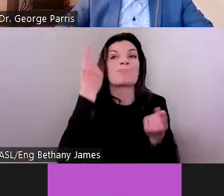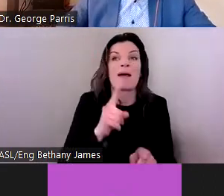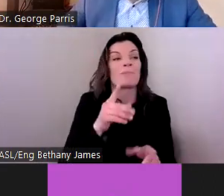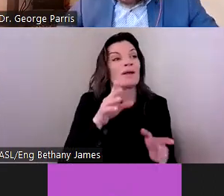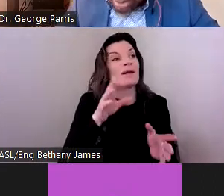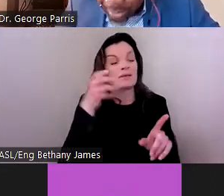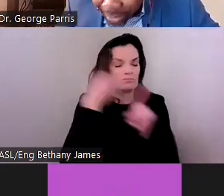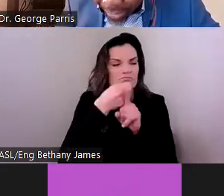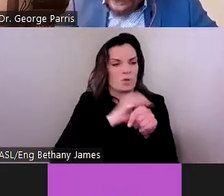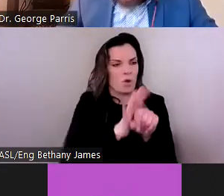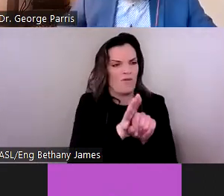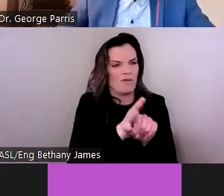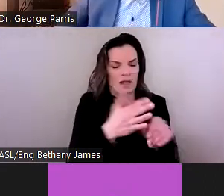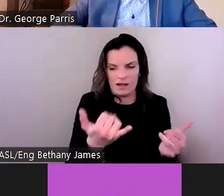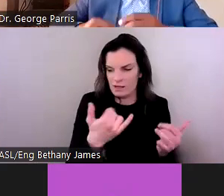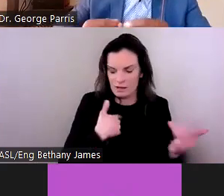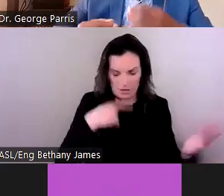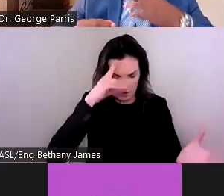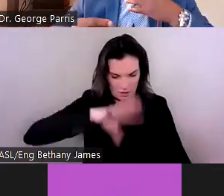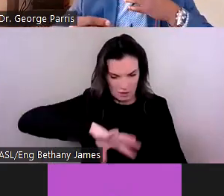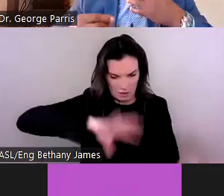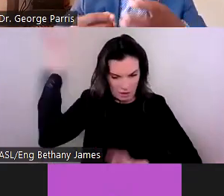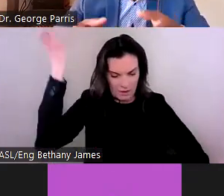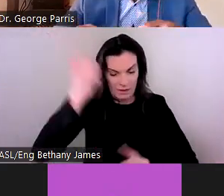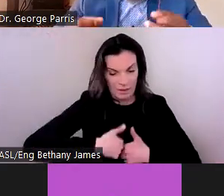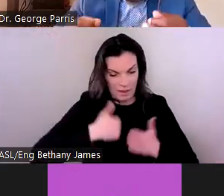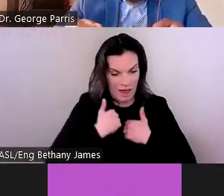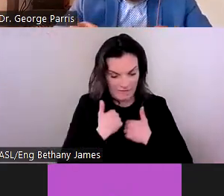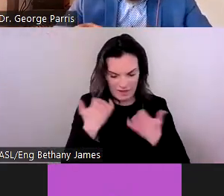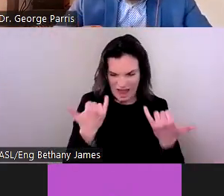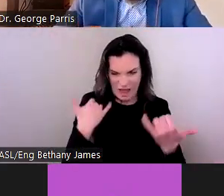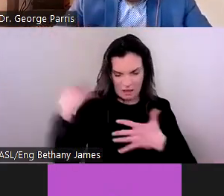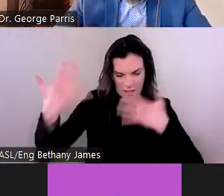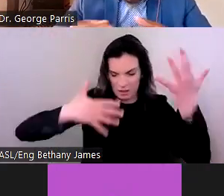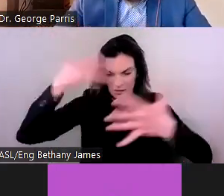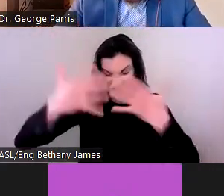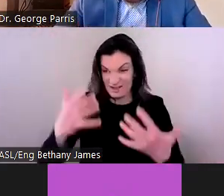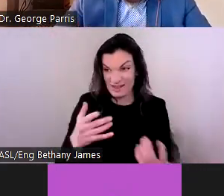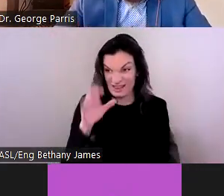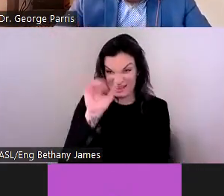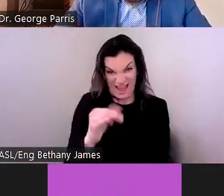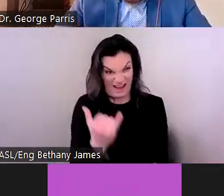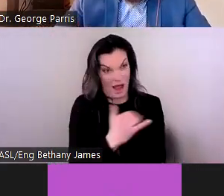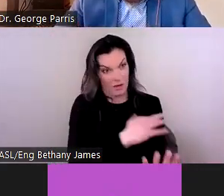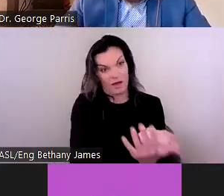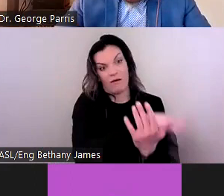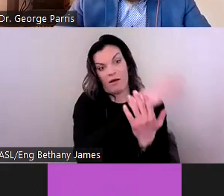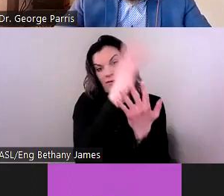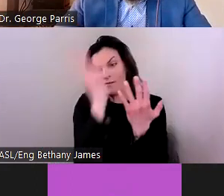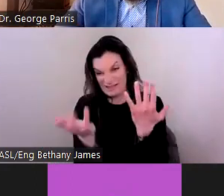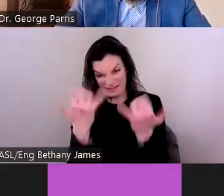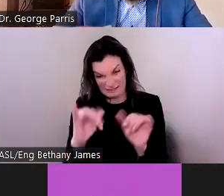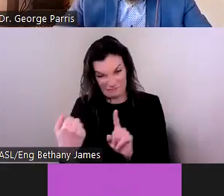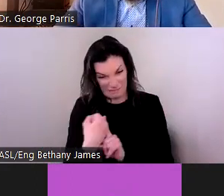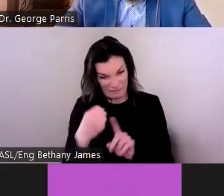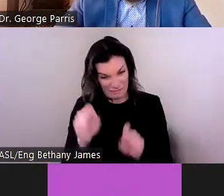Absolutely. Absolutely. Look, COVID has lent itself to a lot of isolation. Think